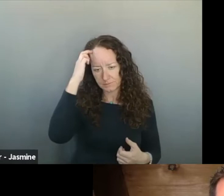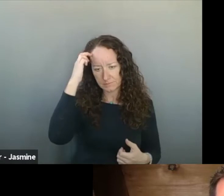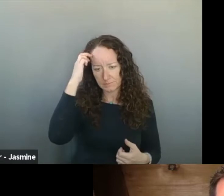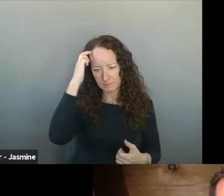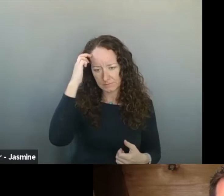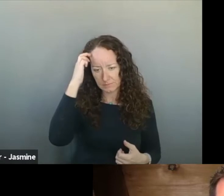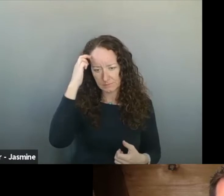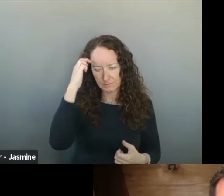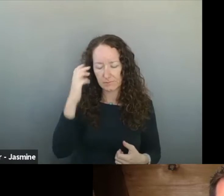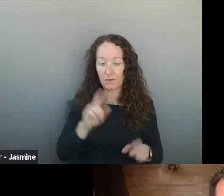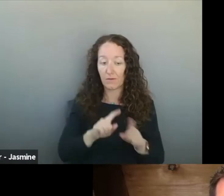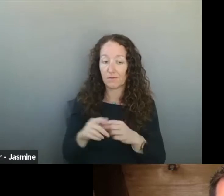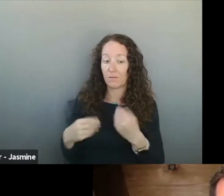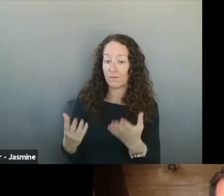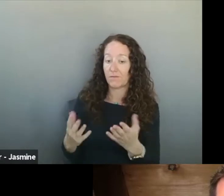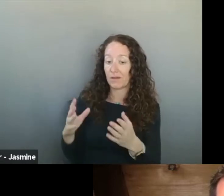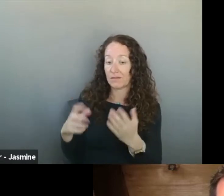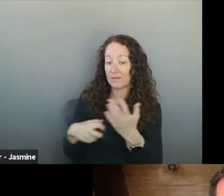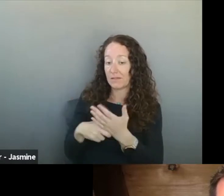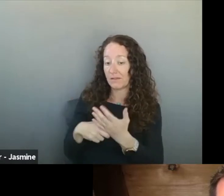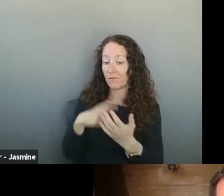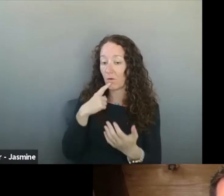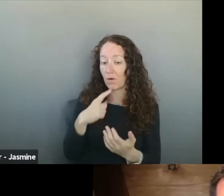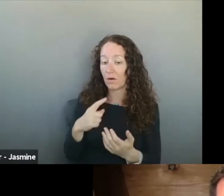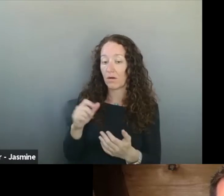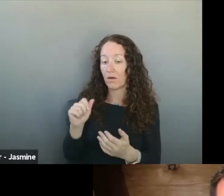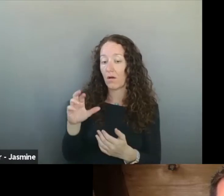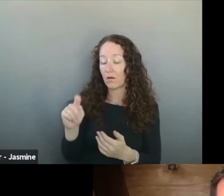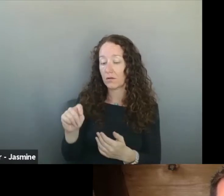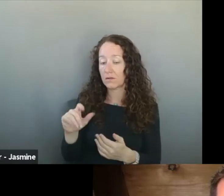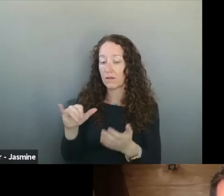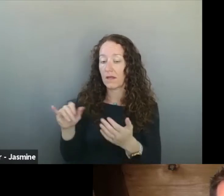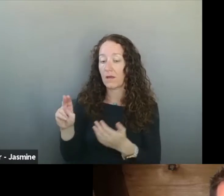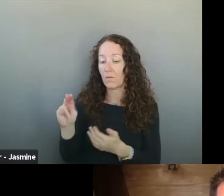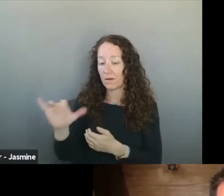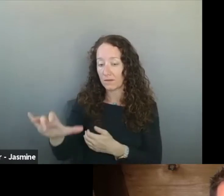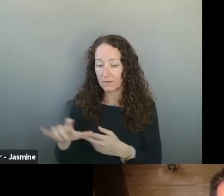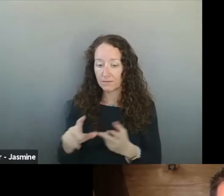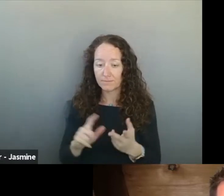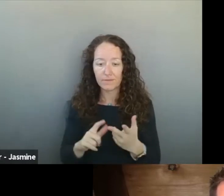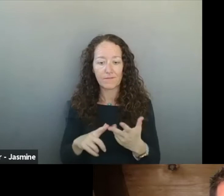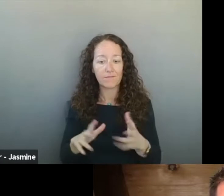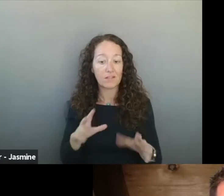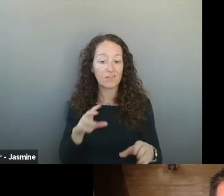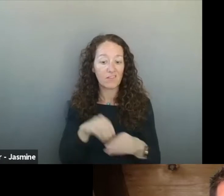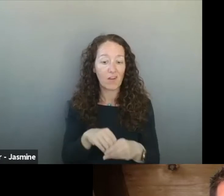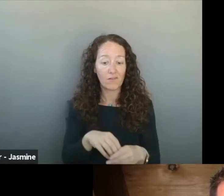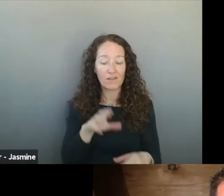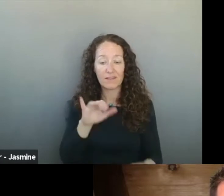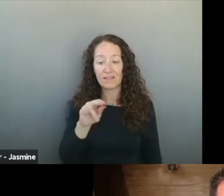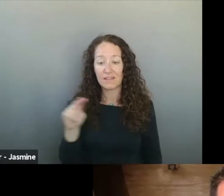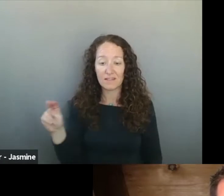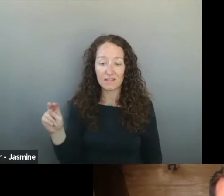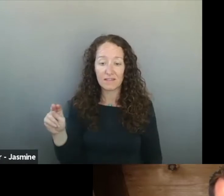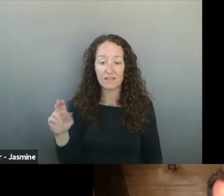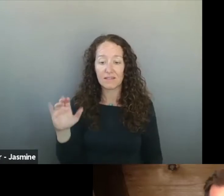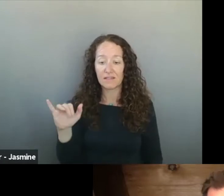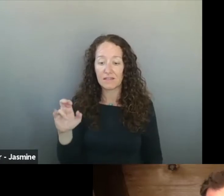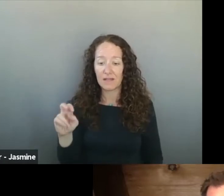York City, had a memorable stint with the Cincinnati Symphony Orchestra, was a one-time classical